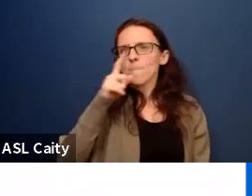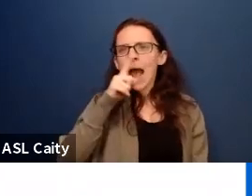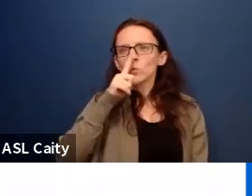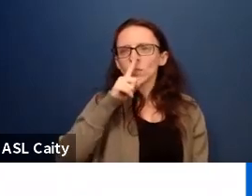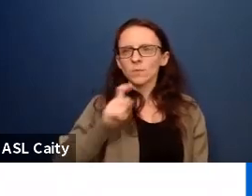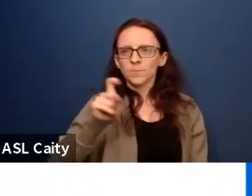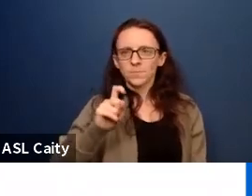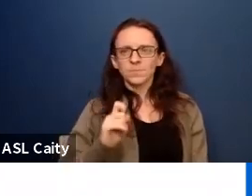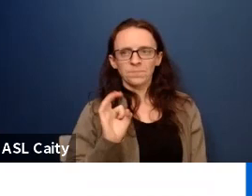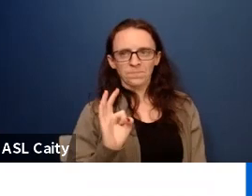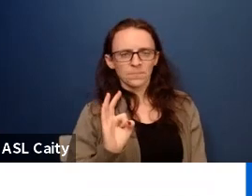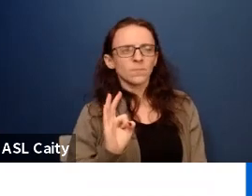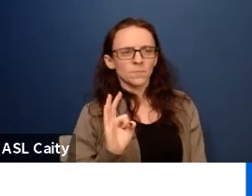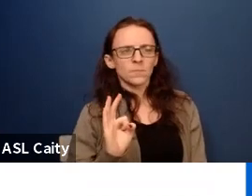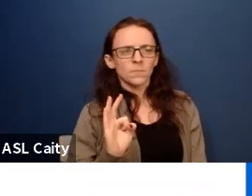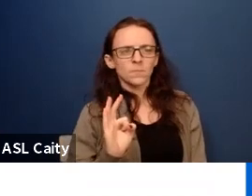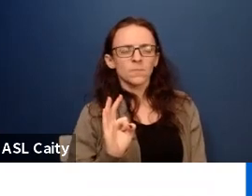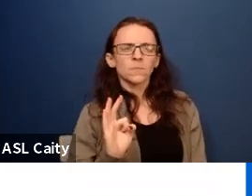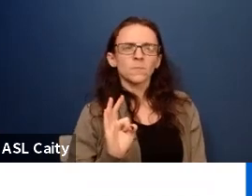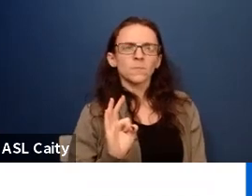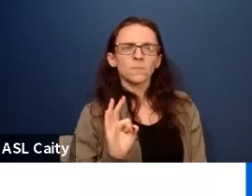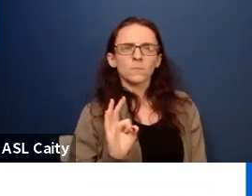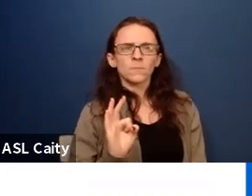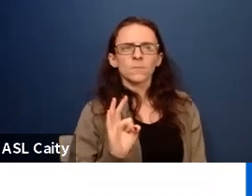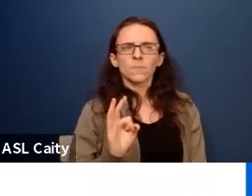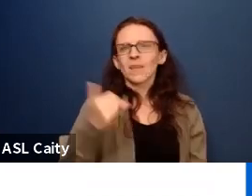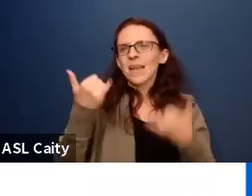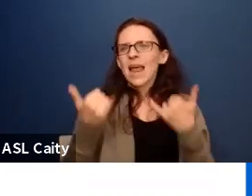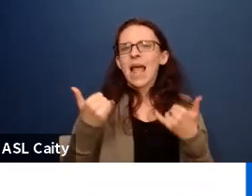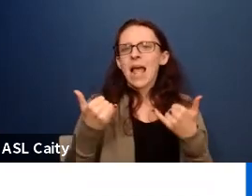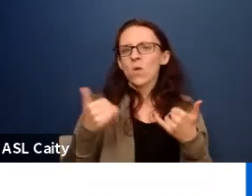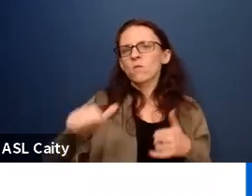where it's no longer in the darkest,